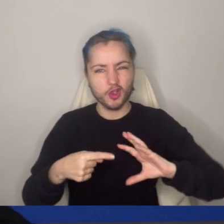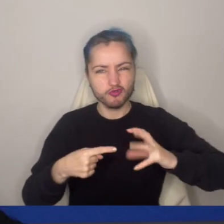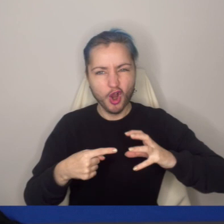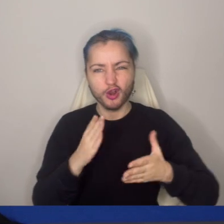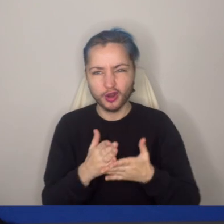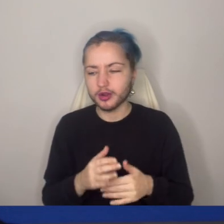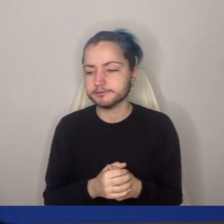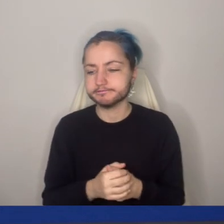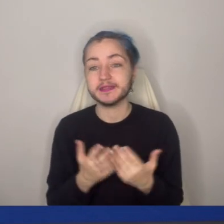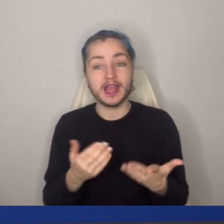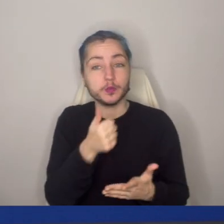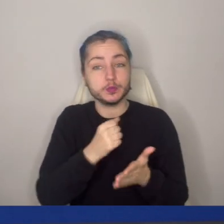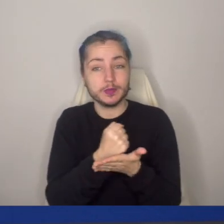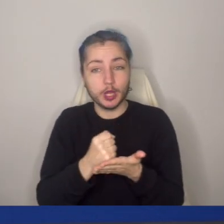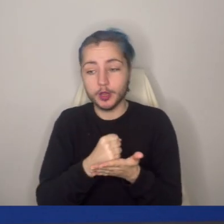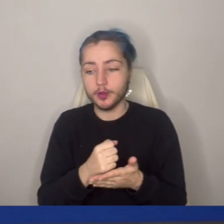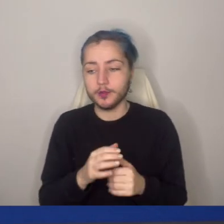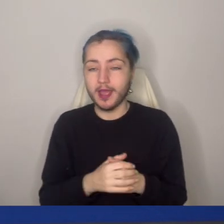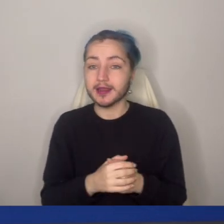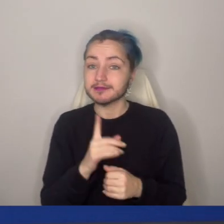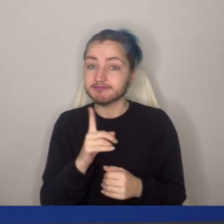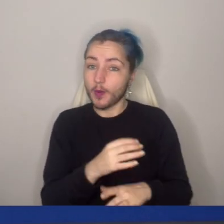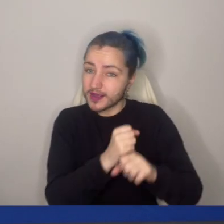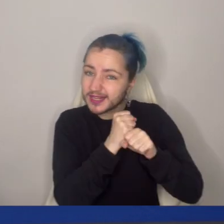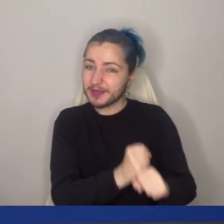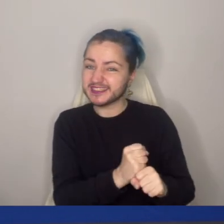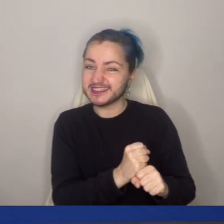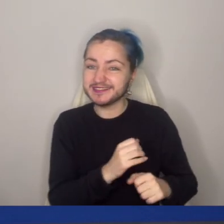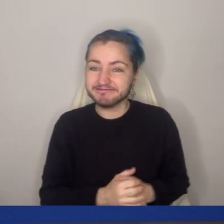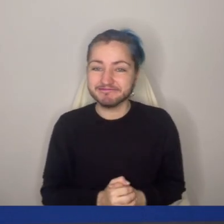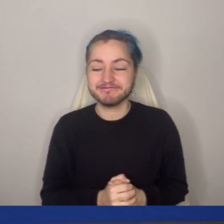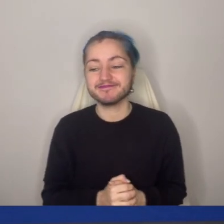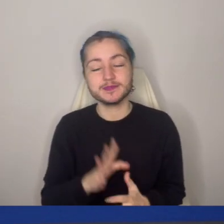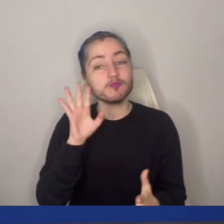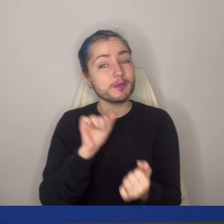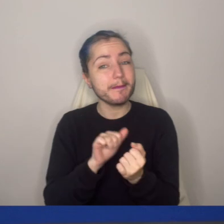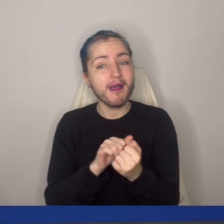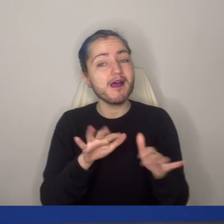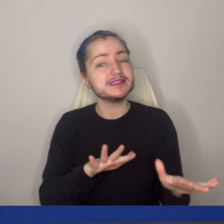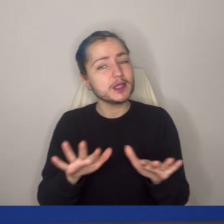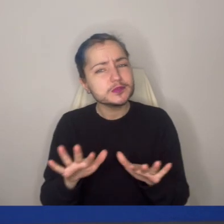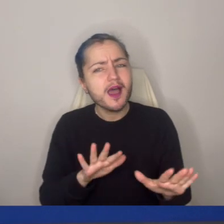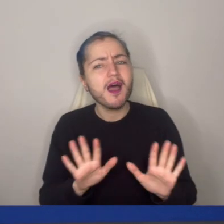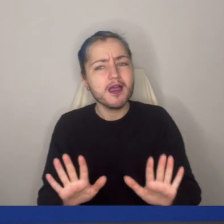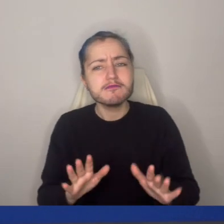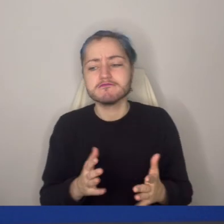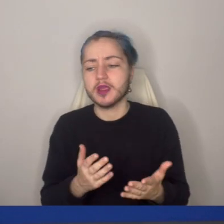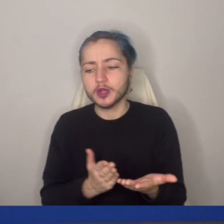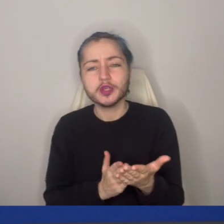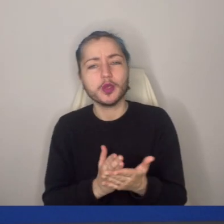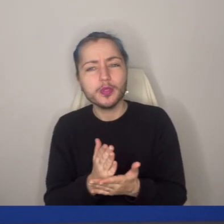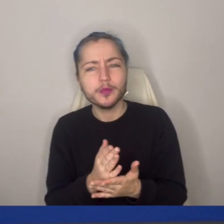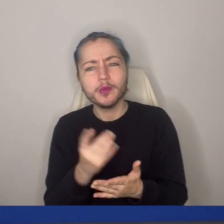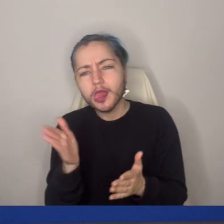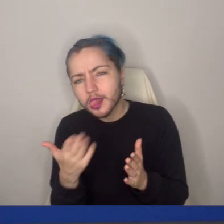glue, and commitment is the name of the game. And remember, you can take your time obviously, and go through sheets of paper and